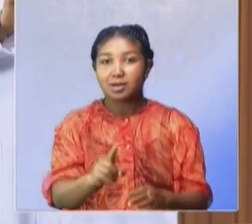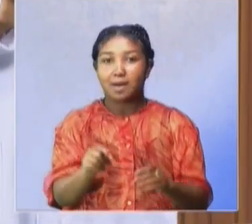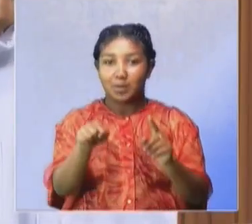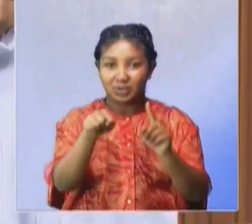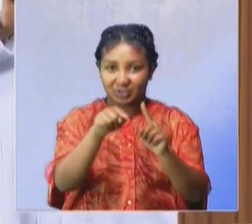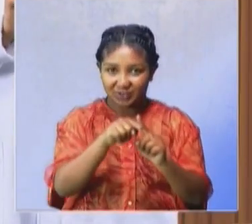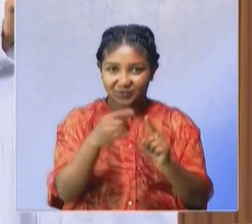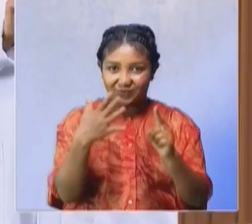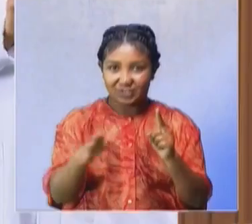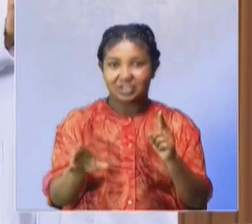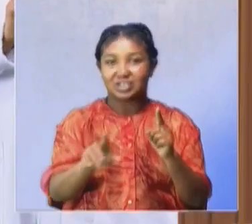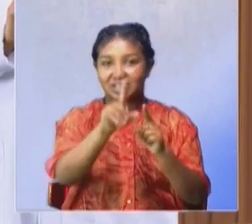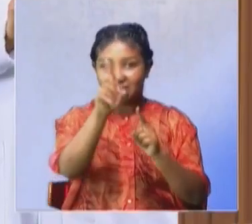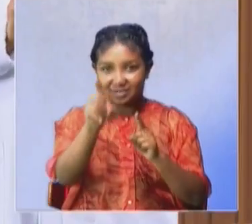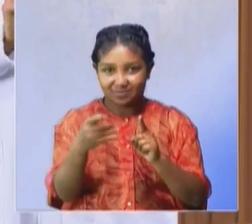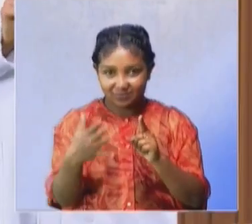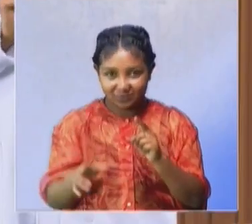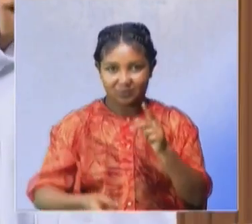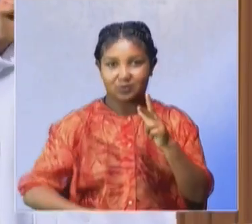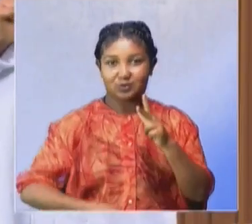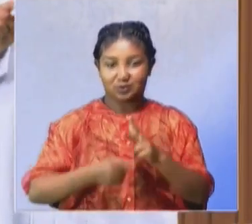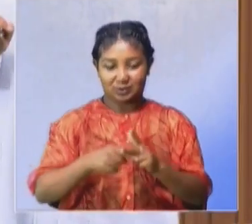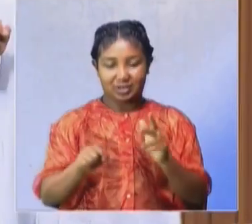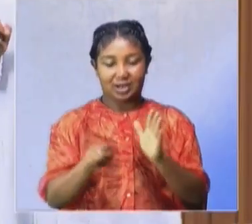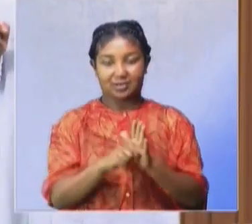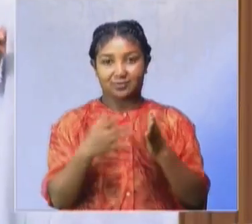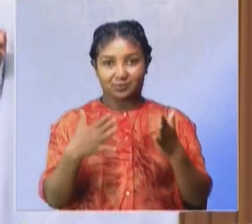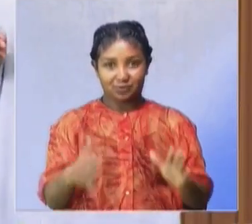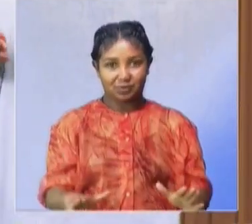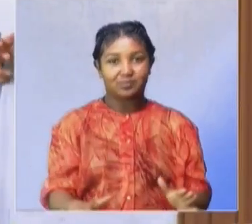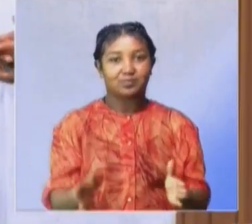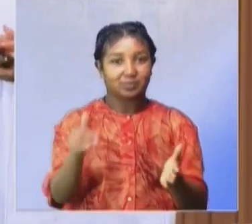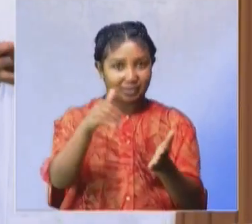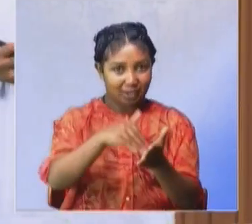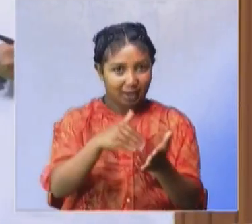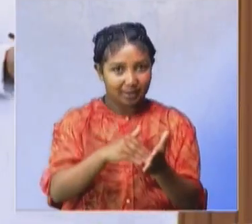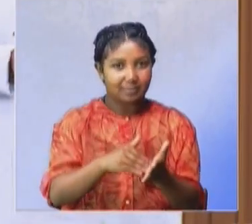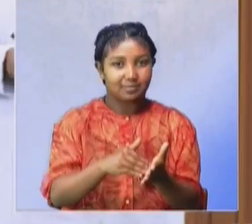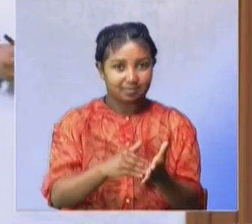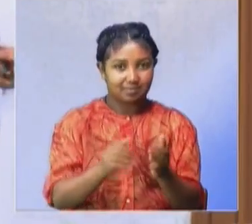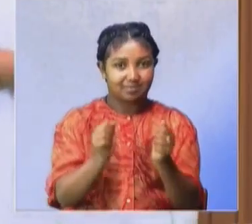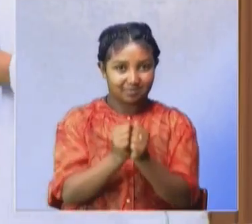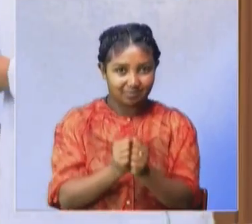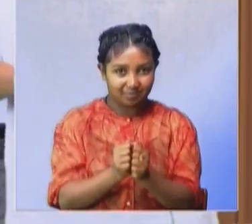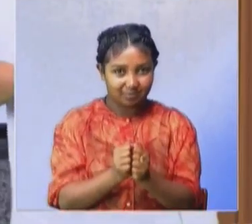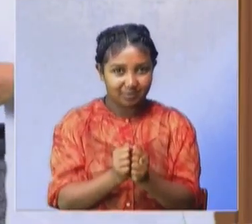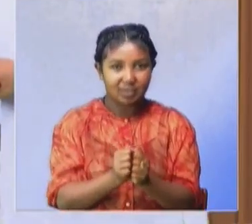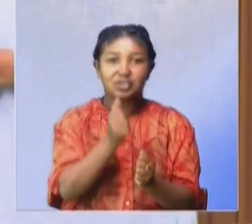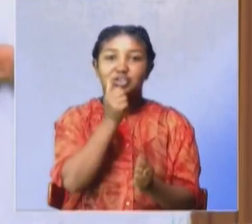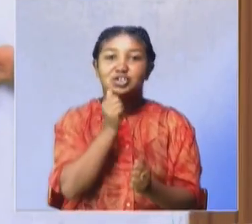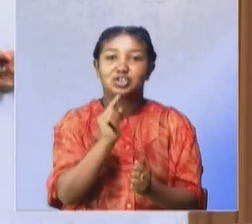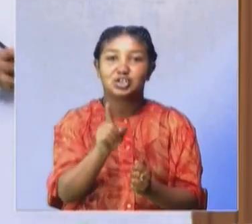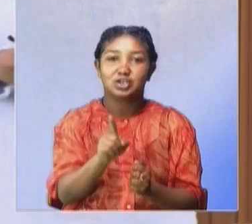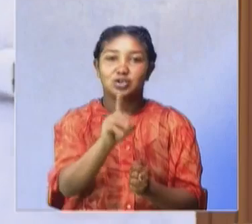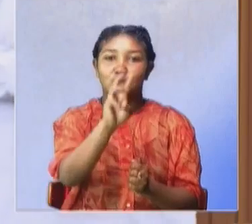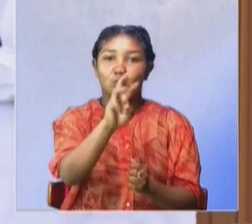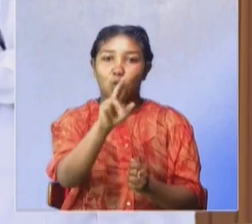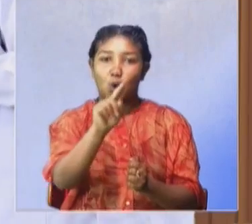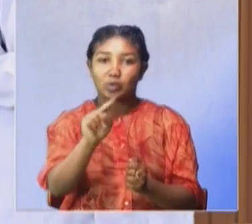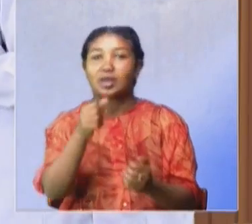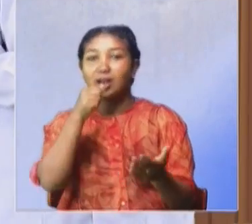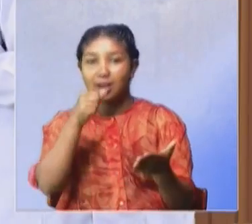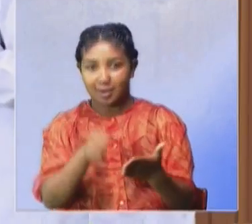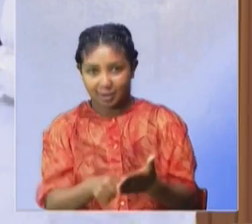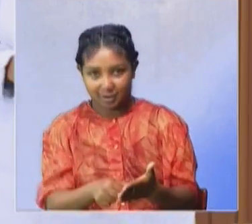affirmative, interrogative, and negative forms. Let us read the sentences together. She wrote a